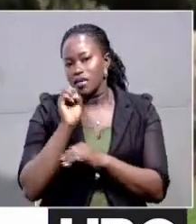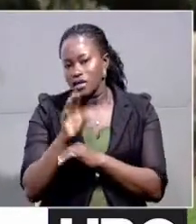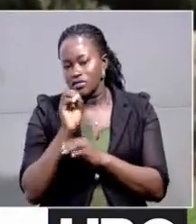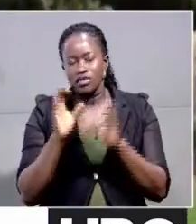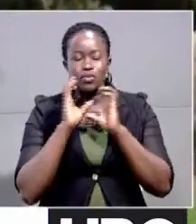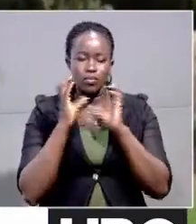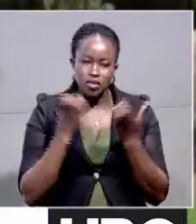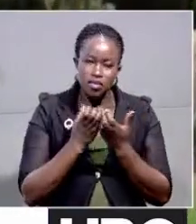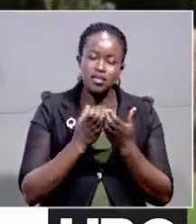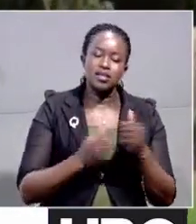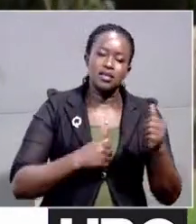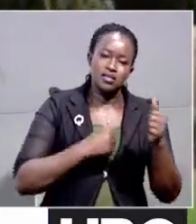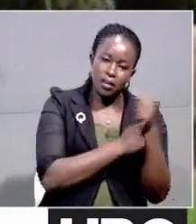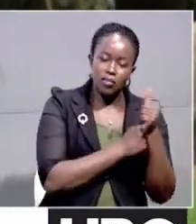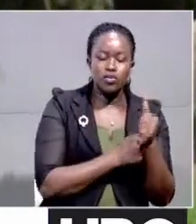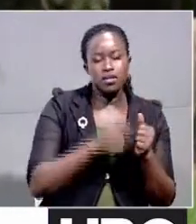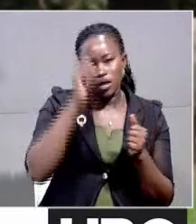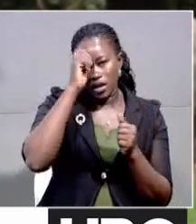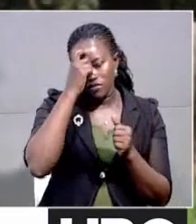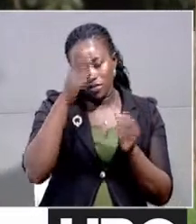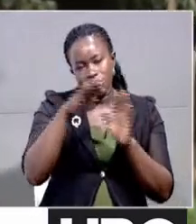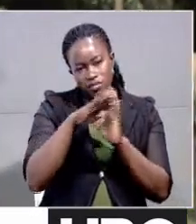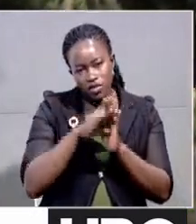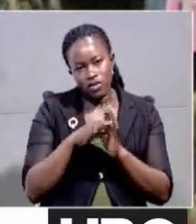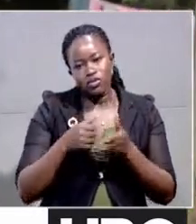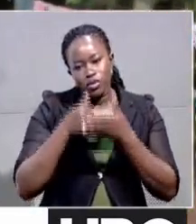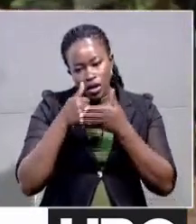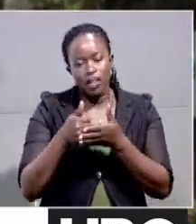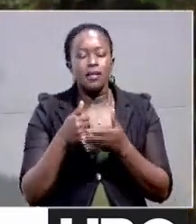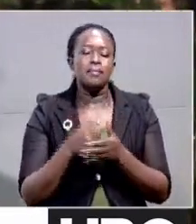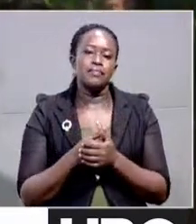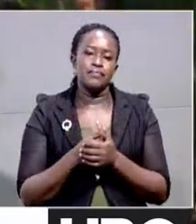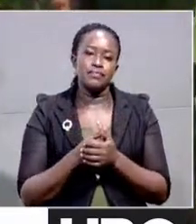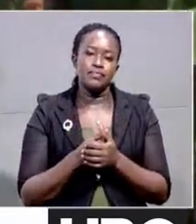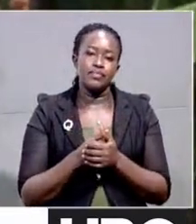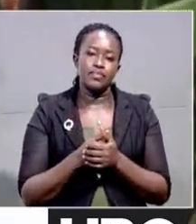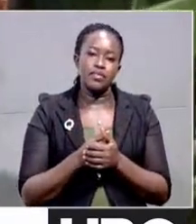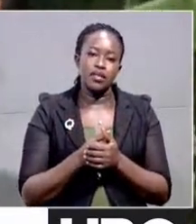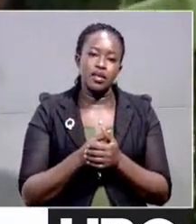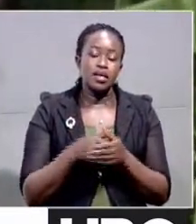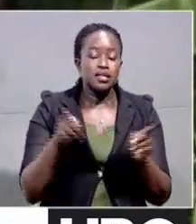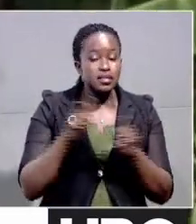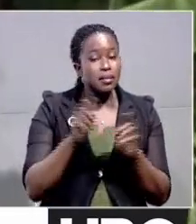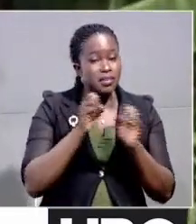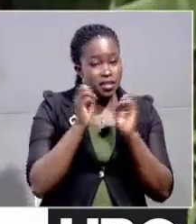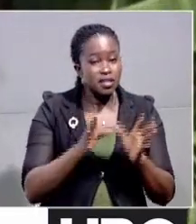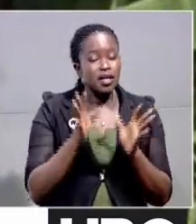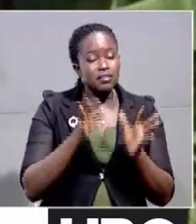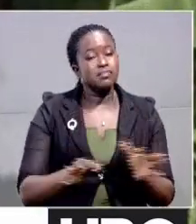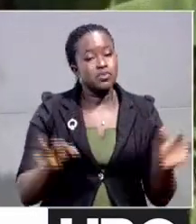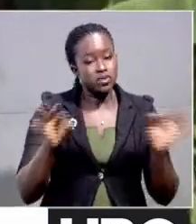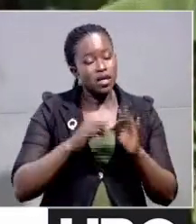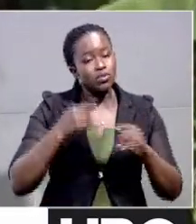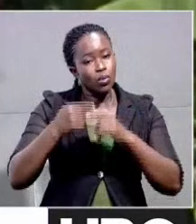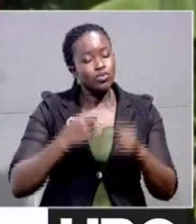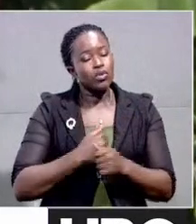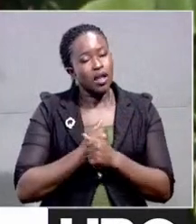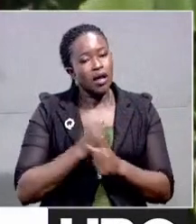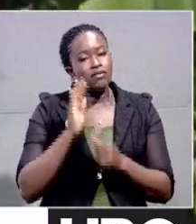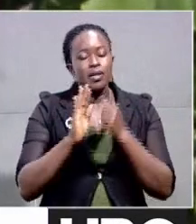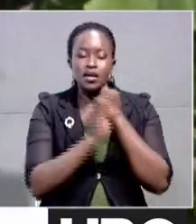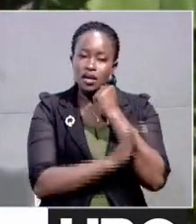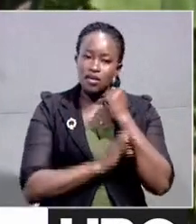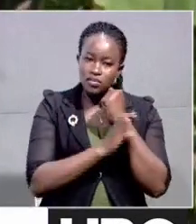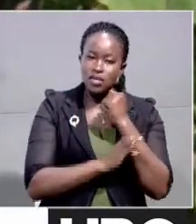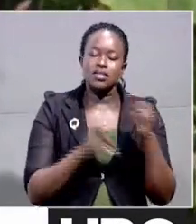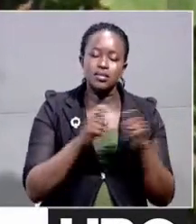support government programs to enable them develop and teachers to maintain patriotism and love for their country. A cleric